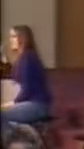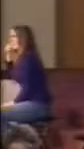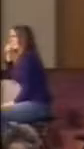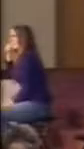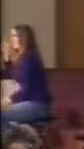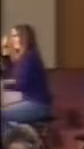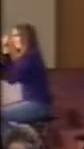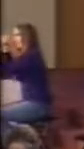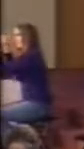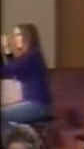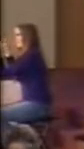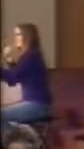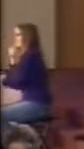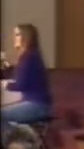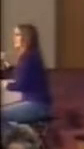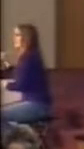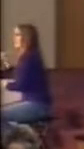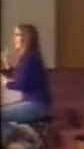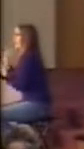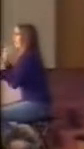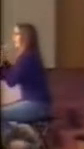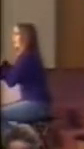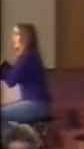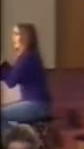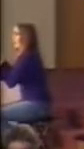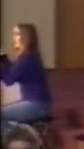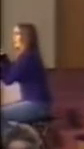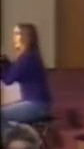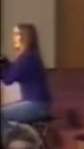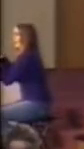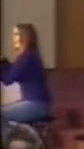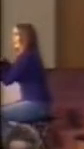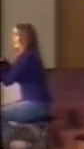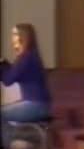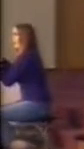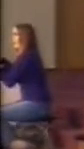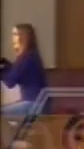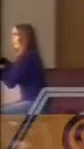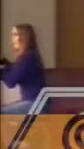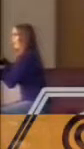may have been really saying, go plant corn."